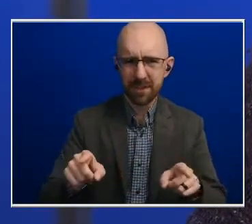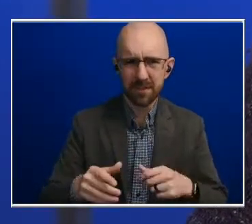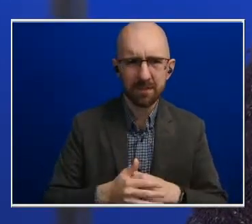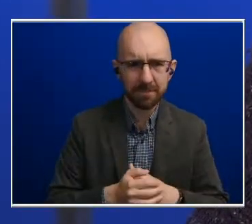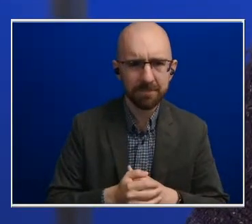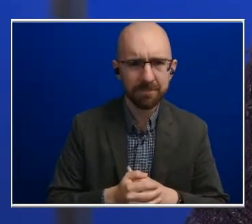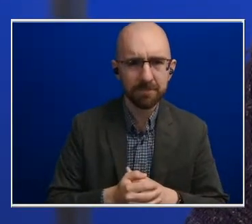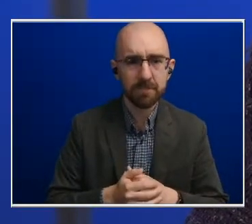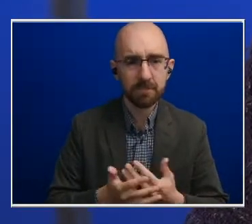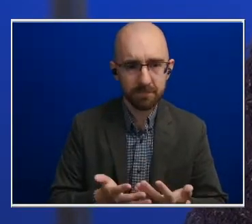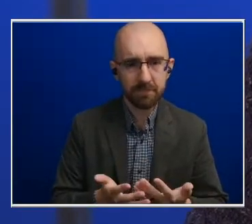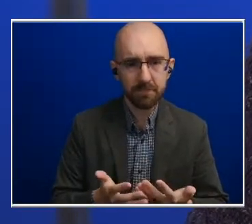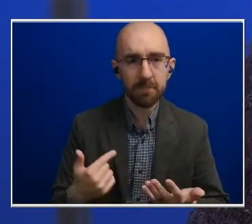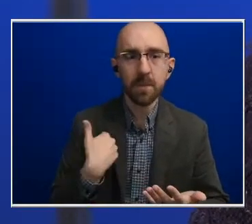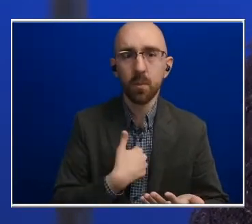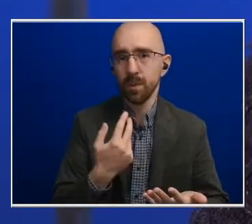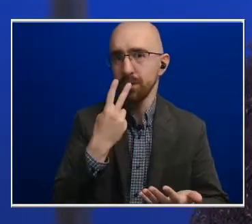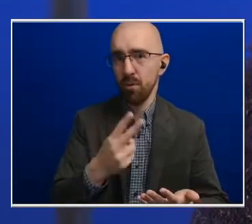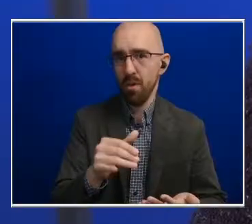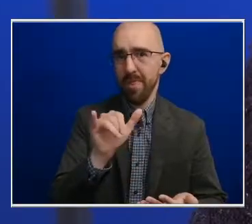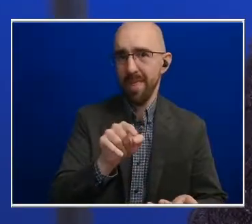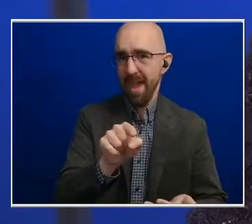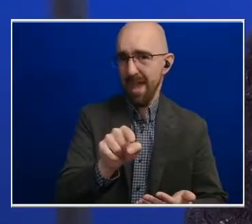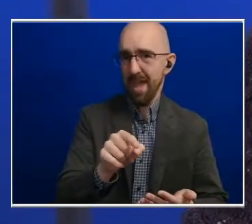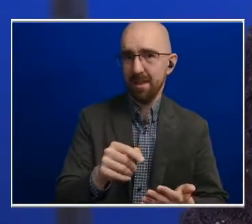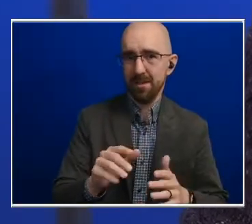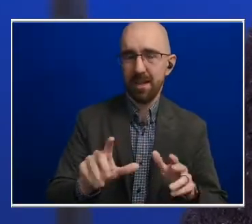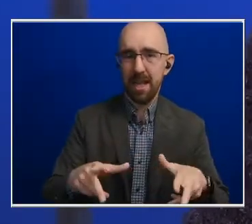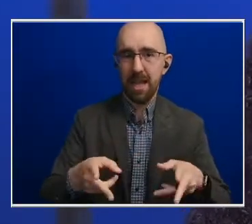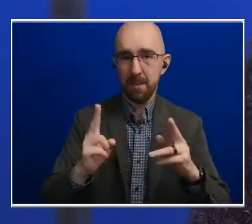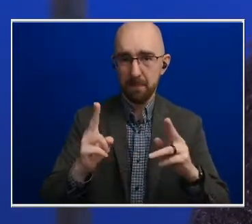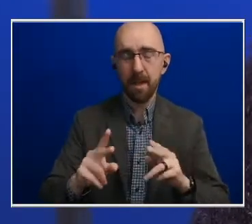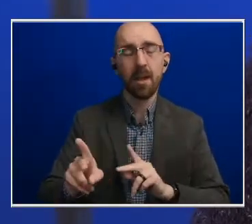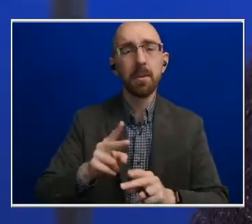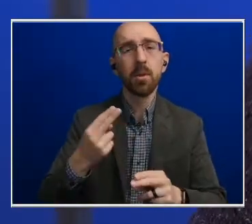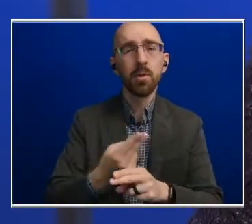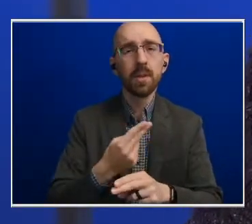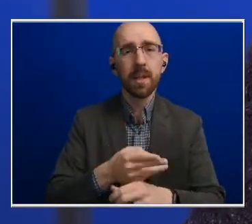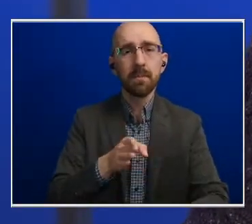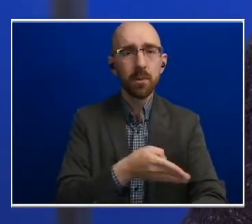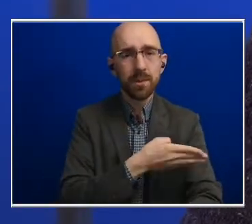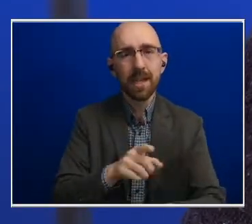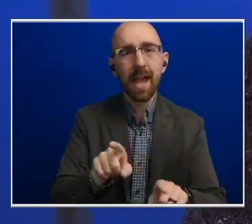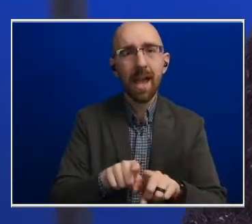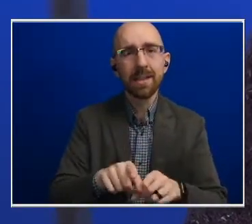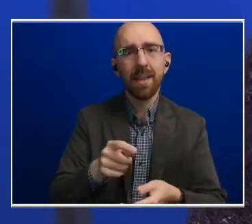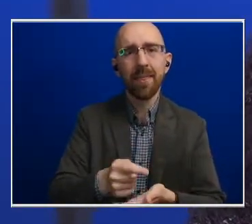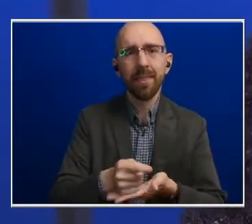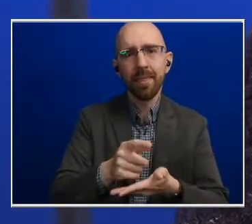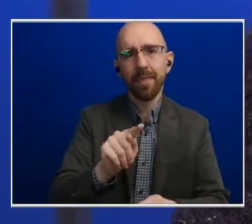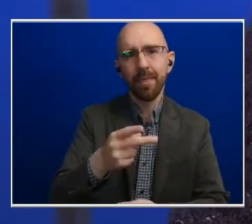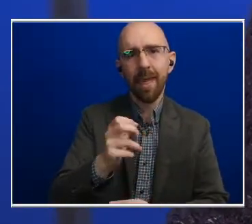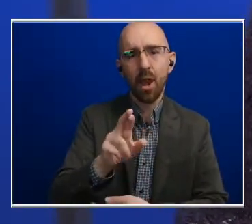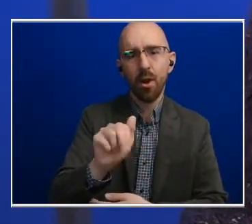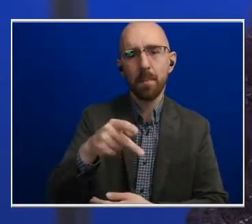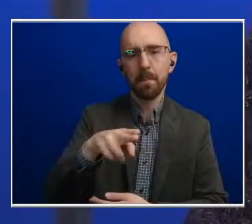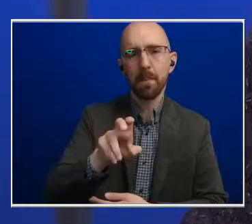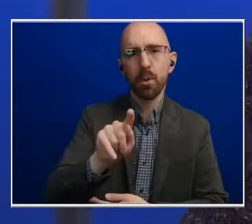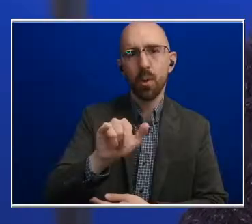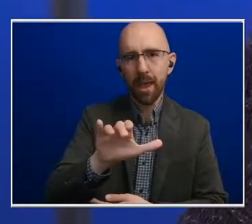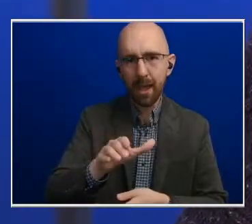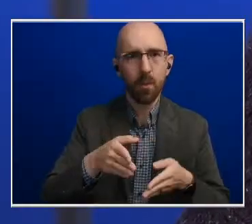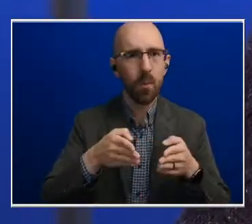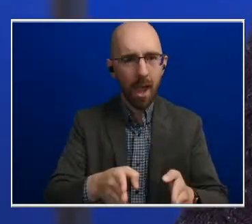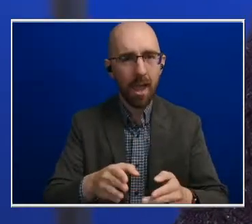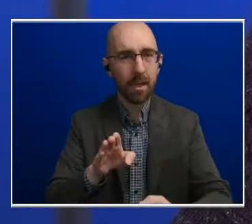So what we saw there was people using music in a therapeutic way, and people do this all the time. They use music to